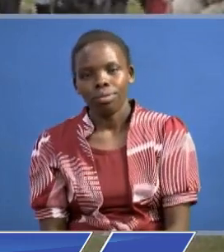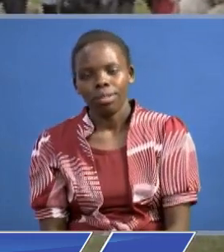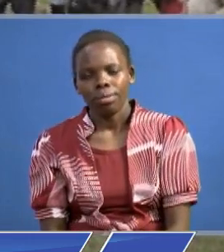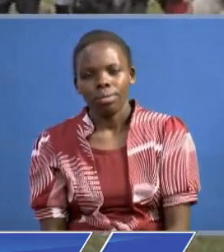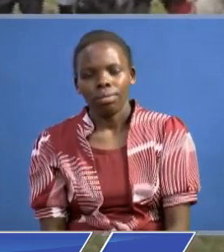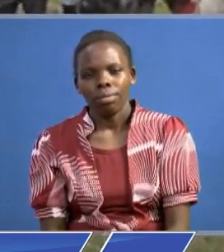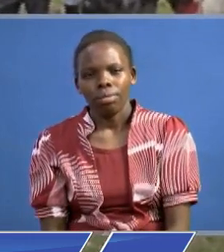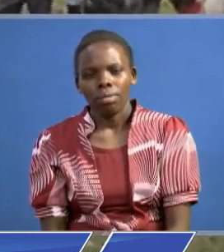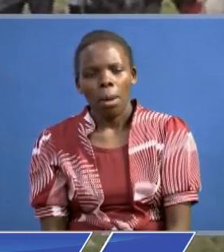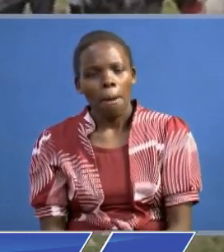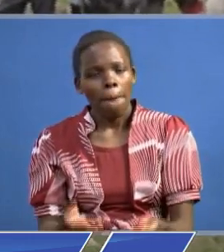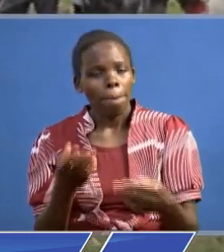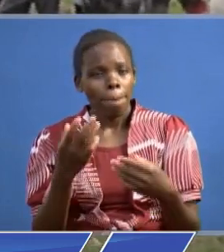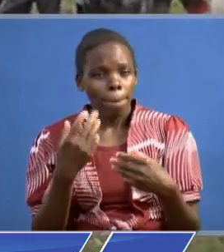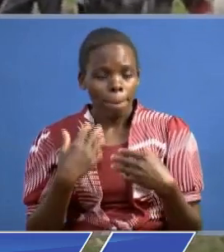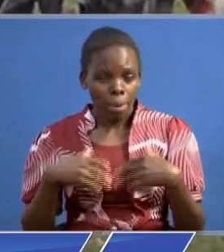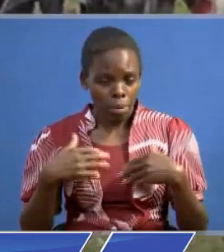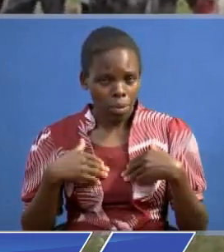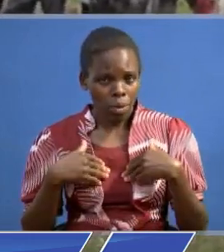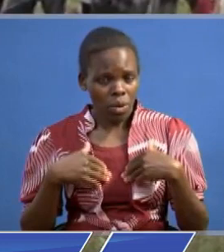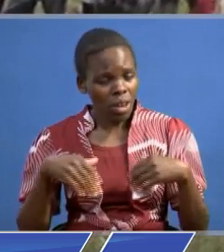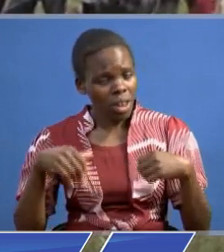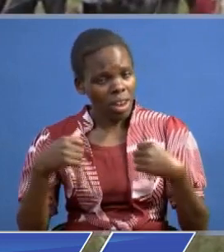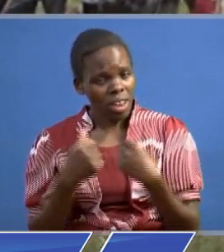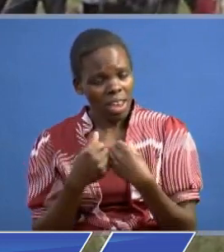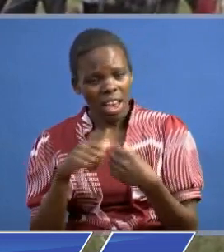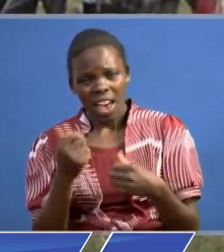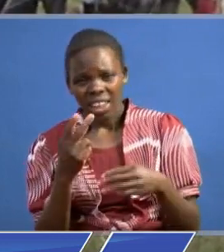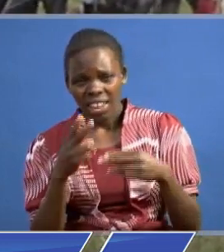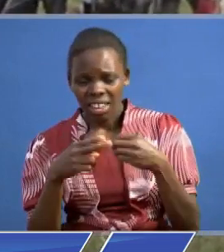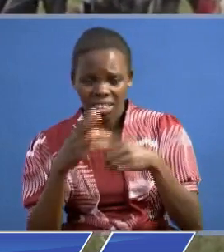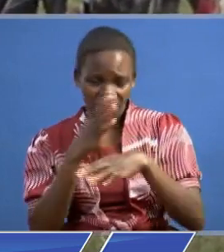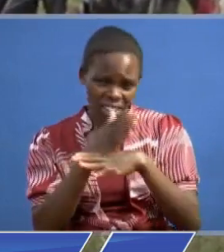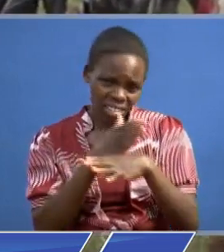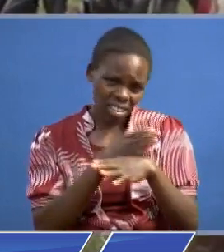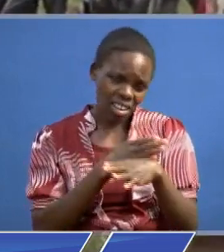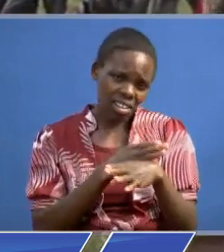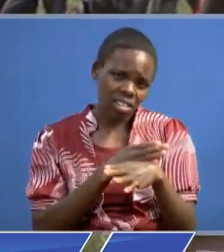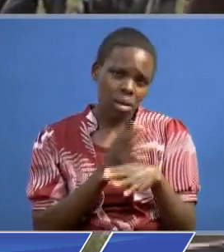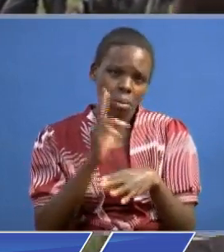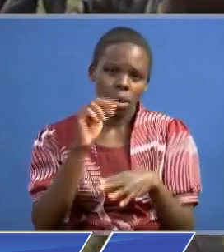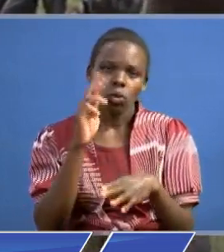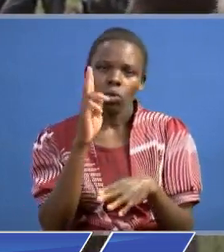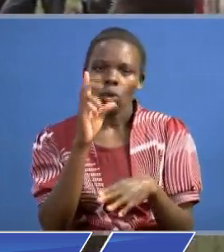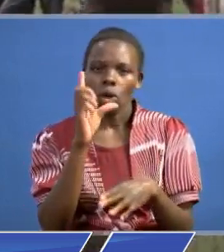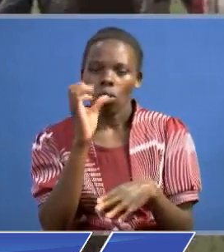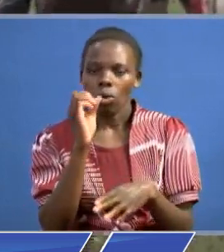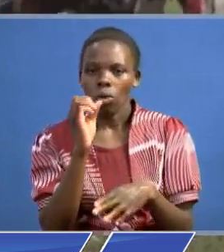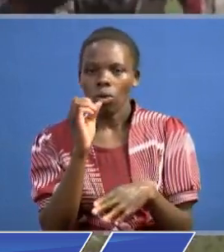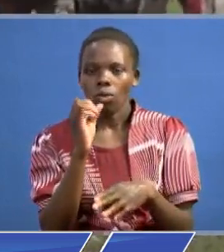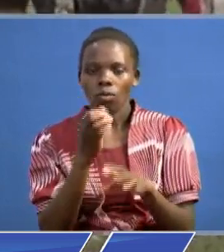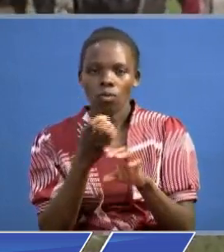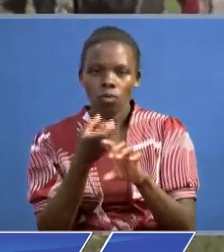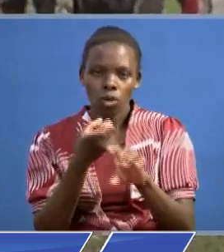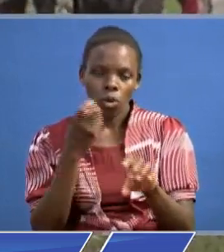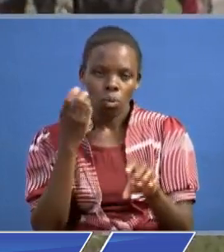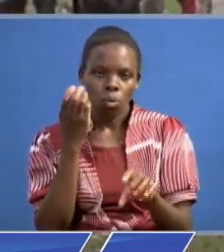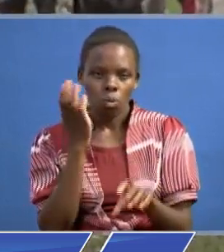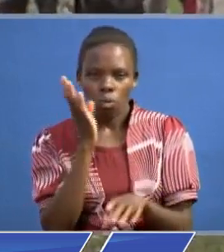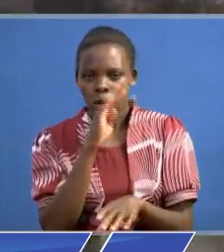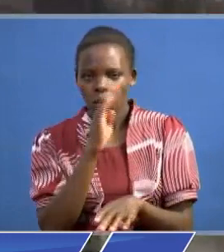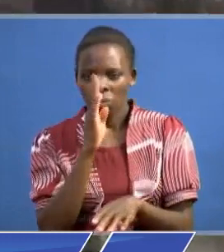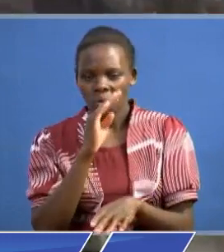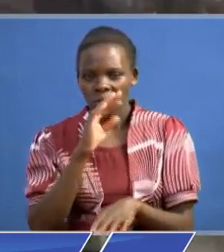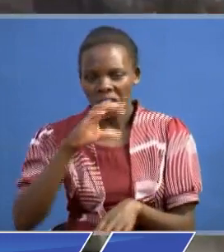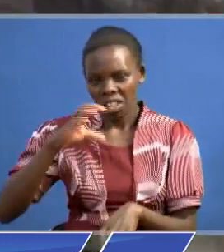7 people have perished, leaving 7 others with serious injuries in a fatal road carnage at Mutulo area, a few meters from Webuye town.